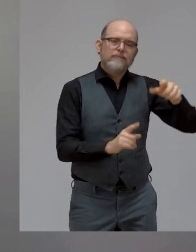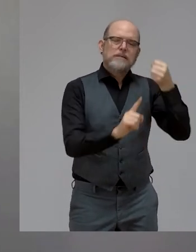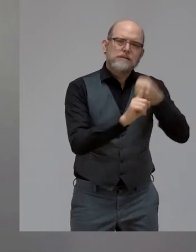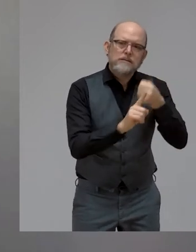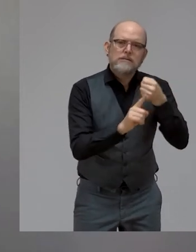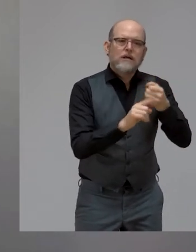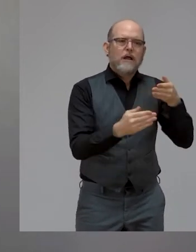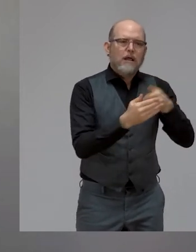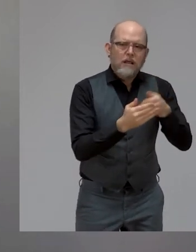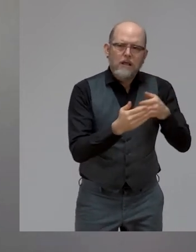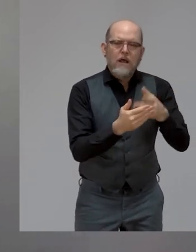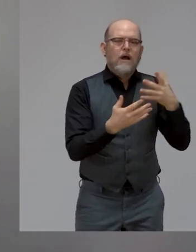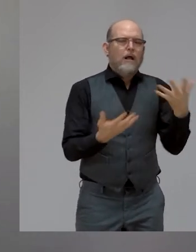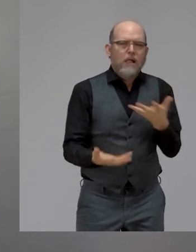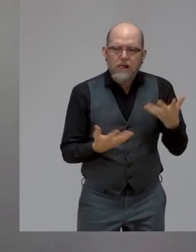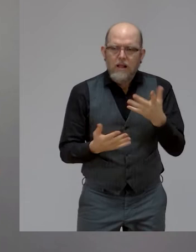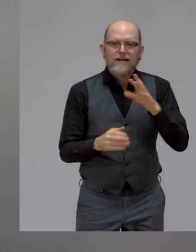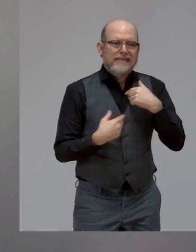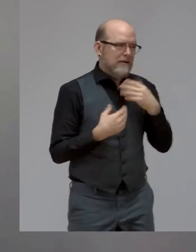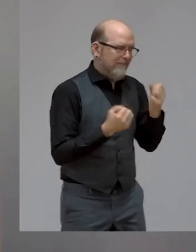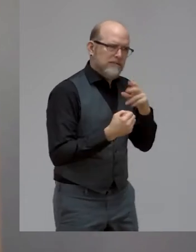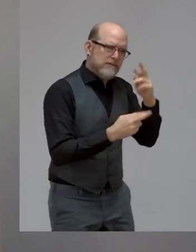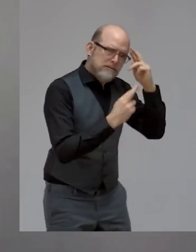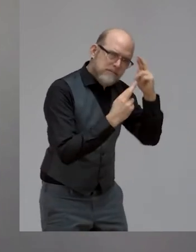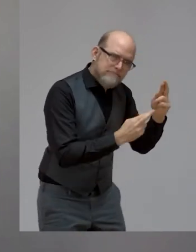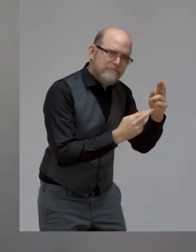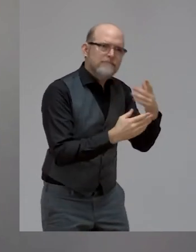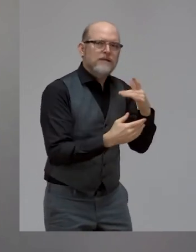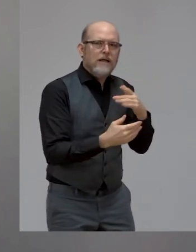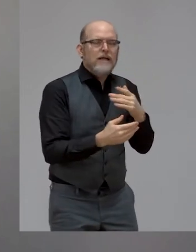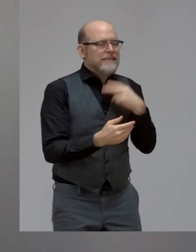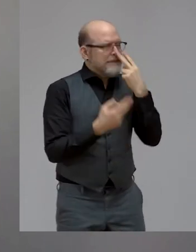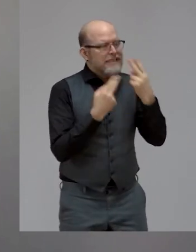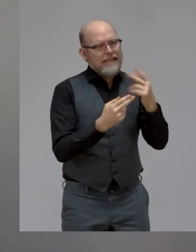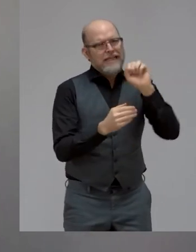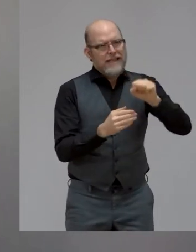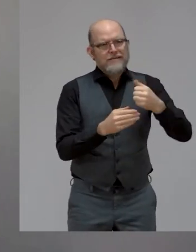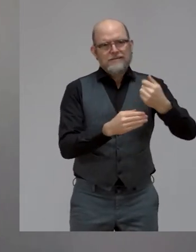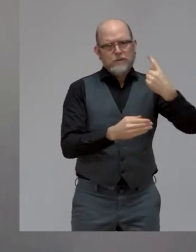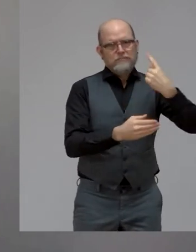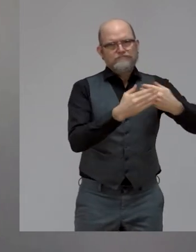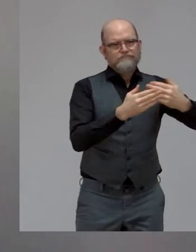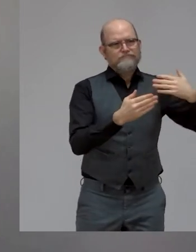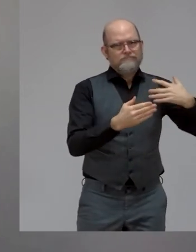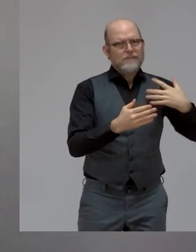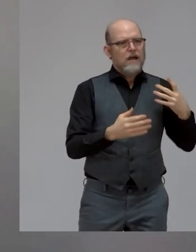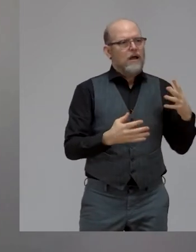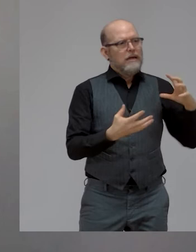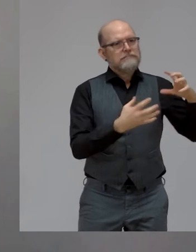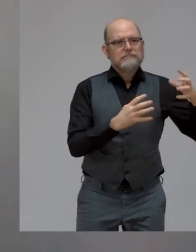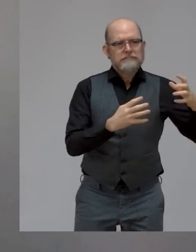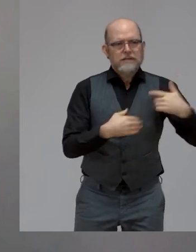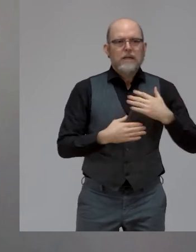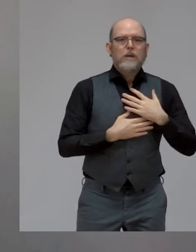we need to acknowledge that that has been the case. And yet, here today, on the other side of that, we have an